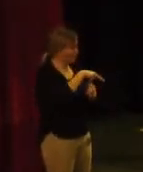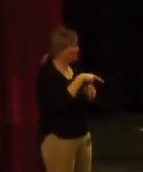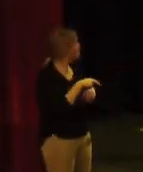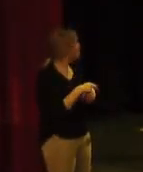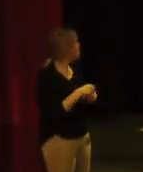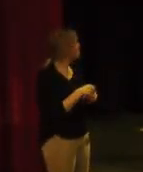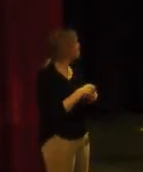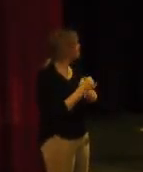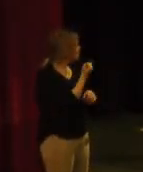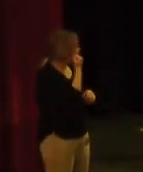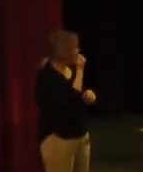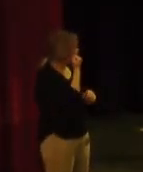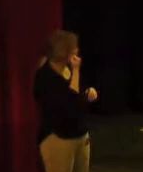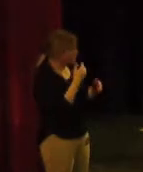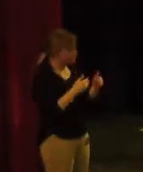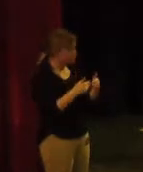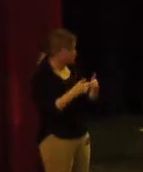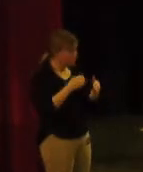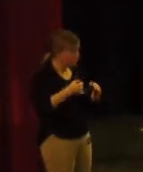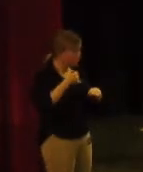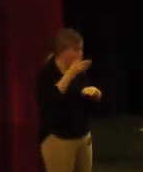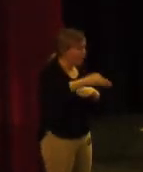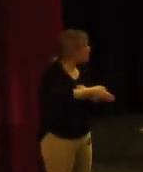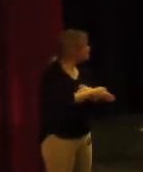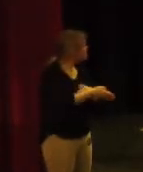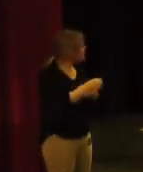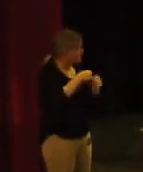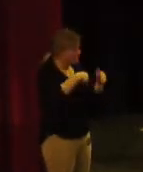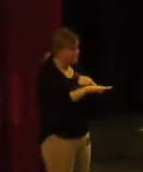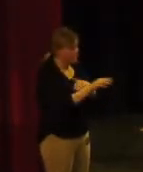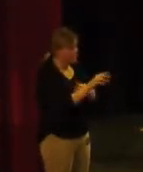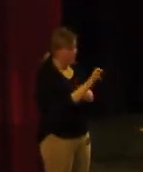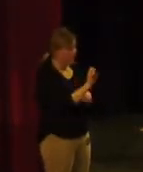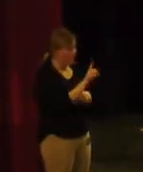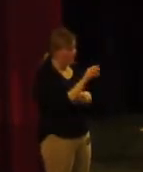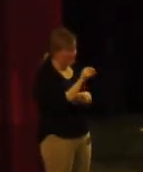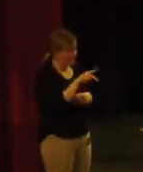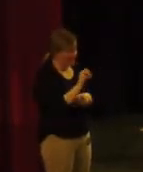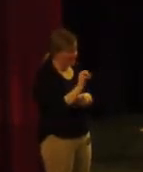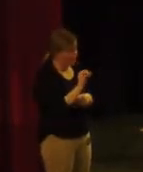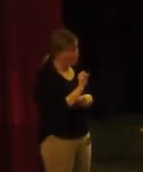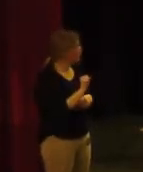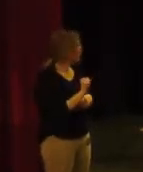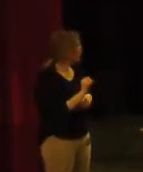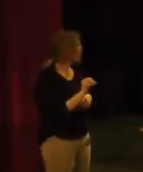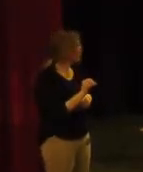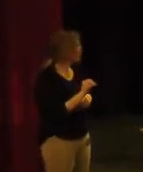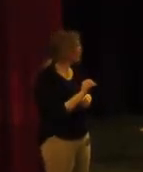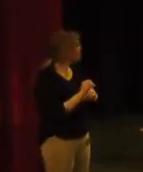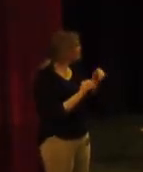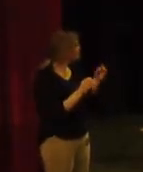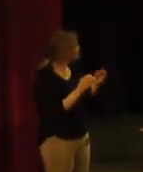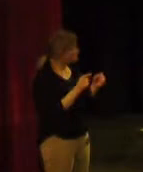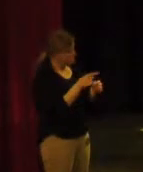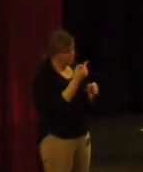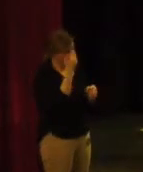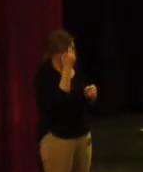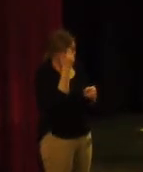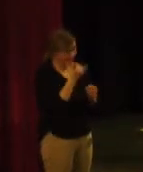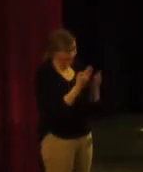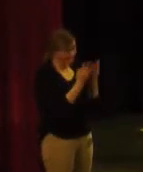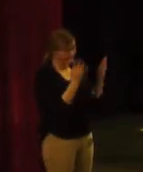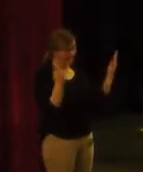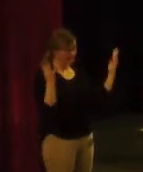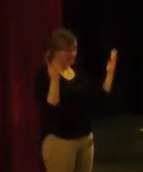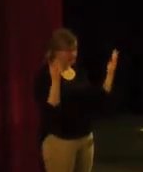Mexico. Once they cross it, they go underneath the bridge and out and into El Paso. This is part of the infamous border fence you might have heard of before. It's about as